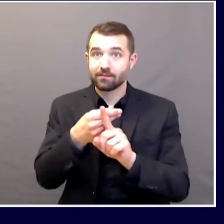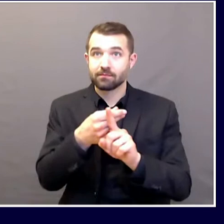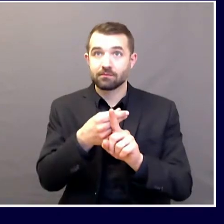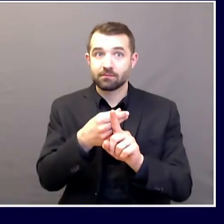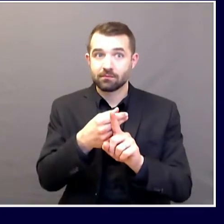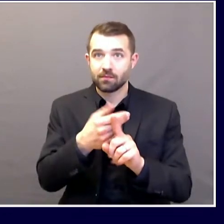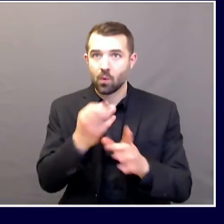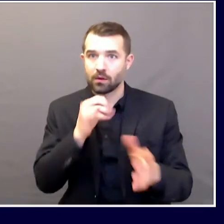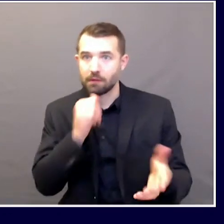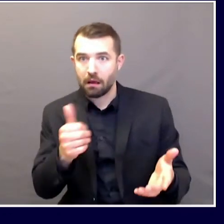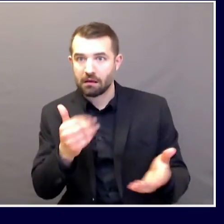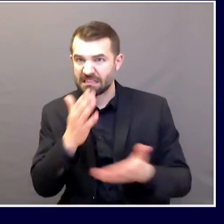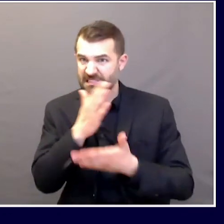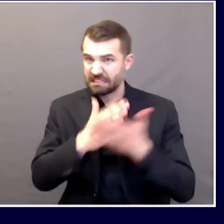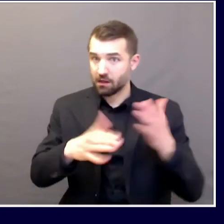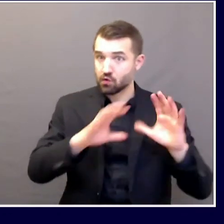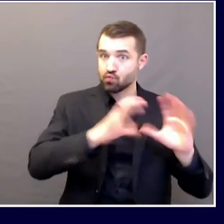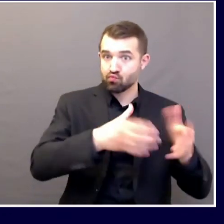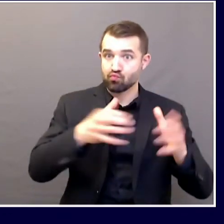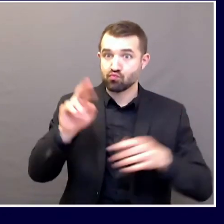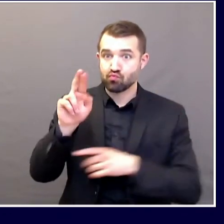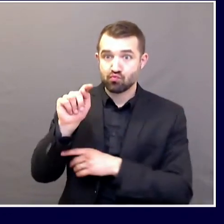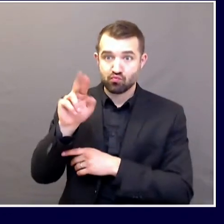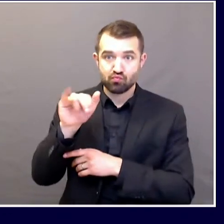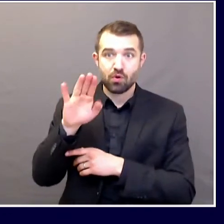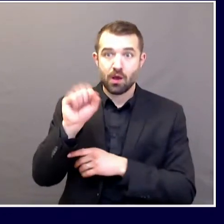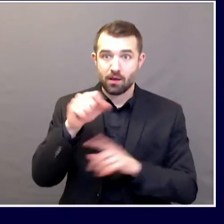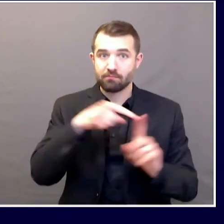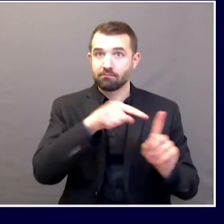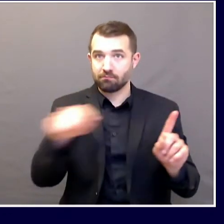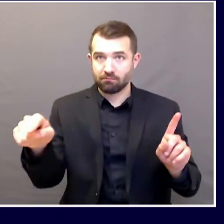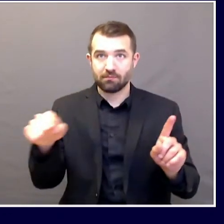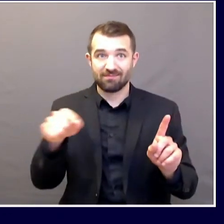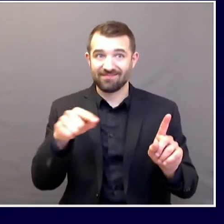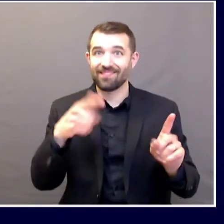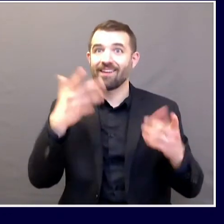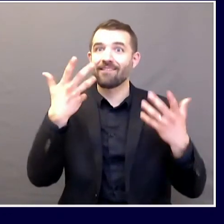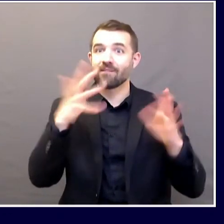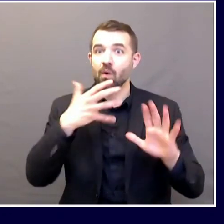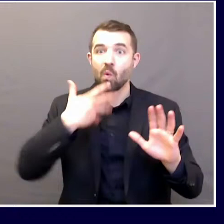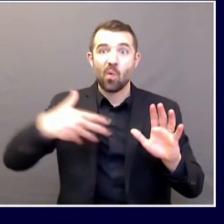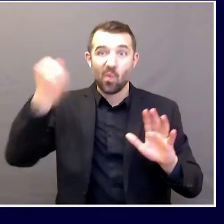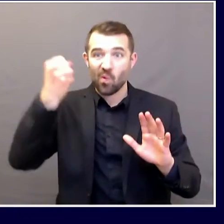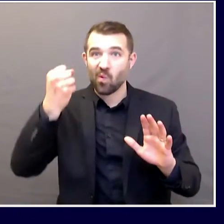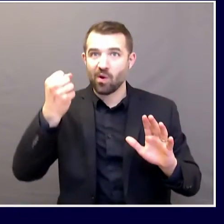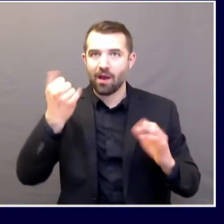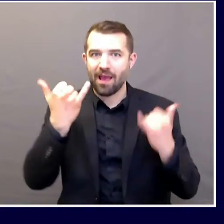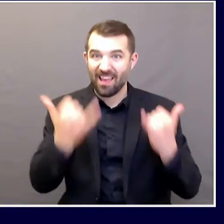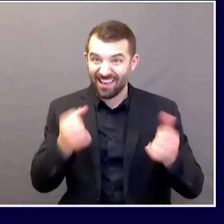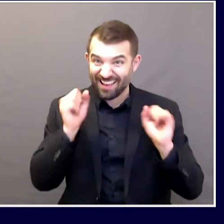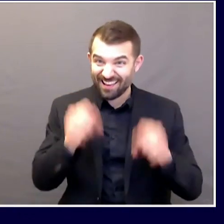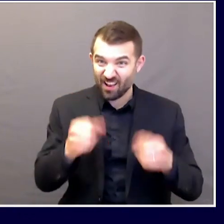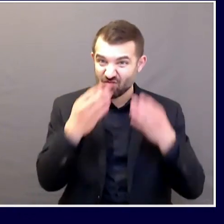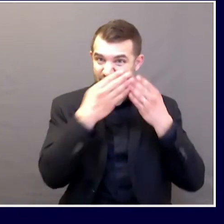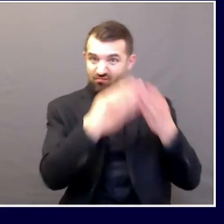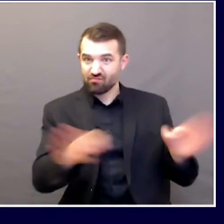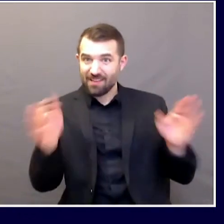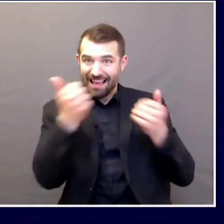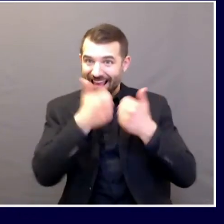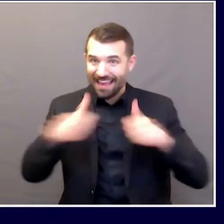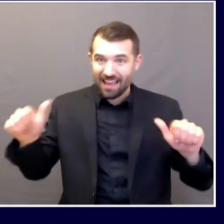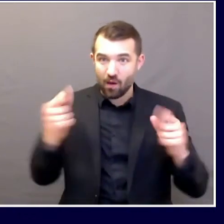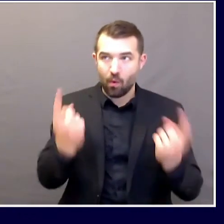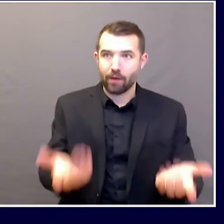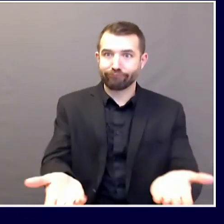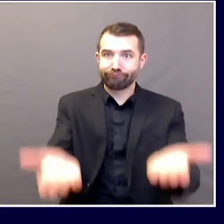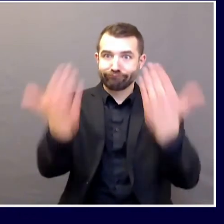general population. Have you been following the tribe's vaccination efforts, and what do you think of their approach? I have been following it here in